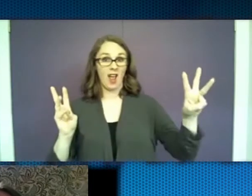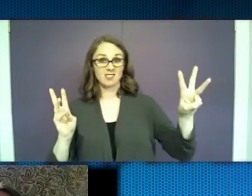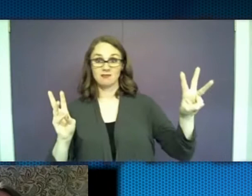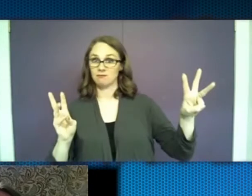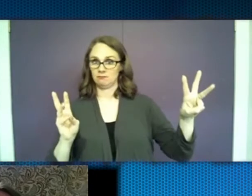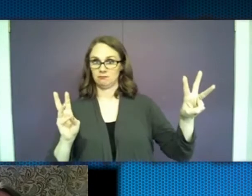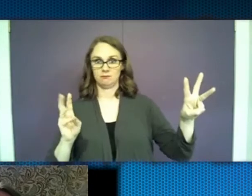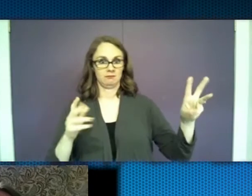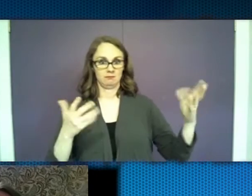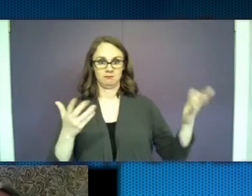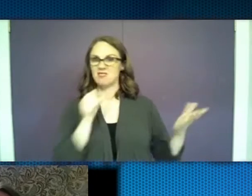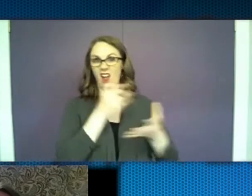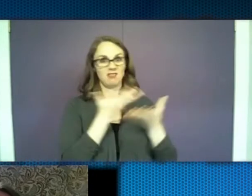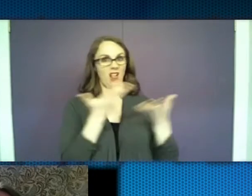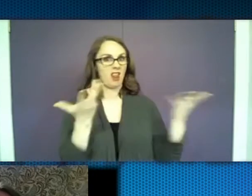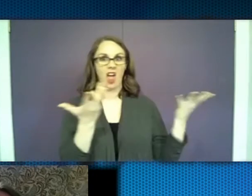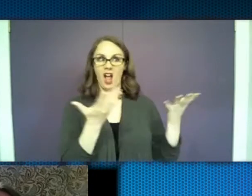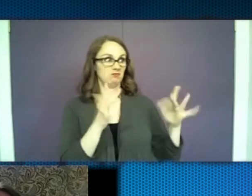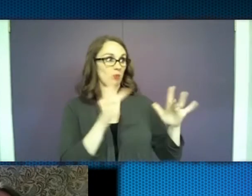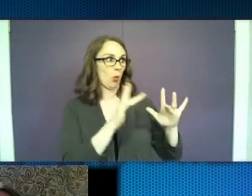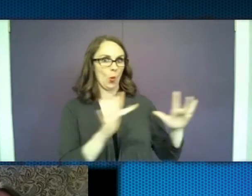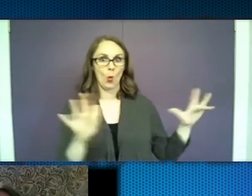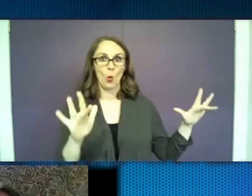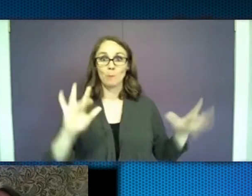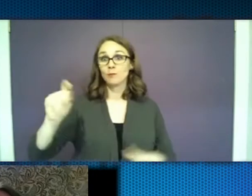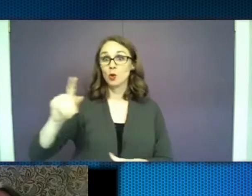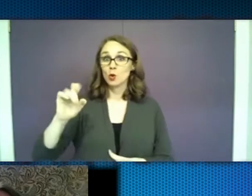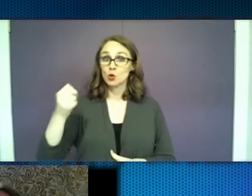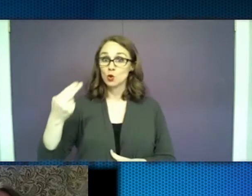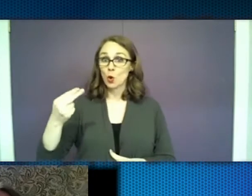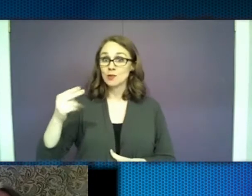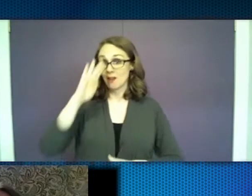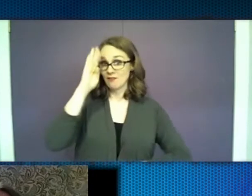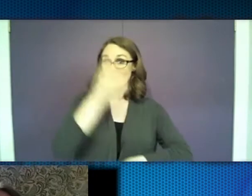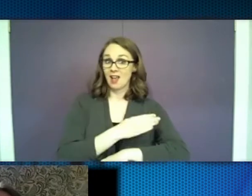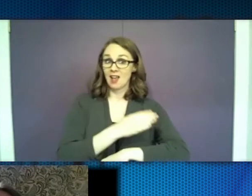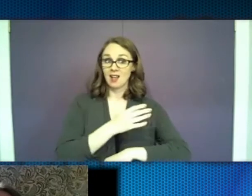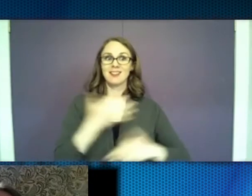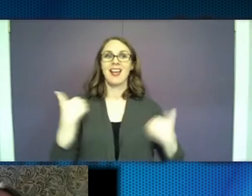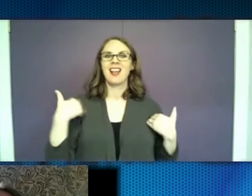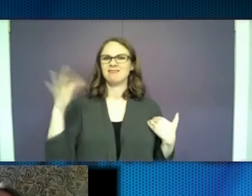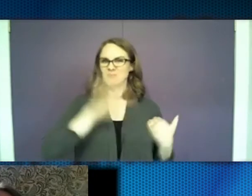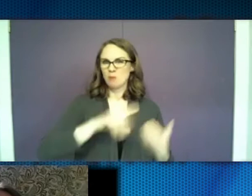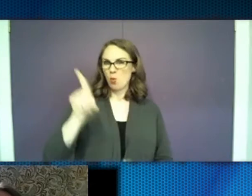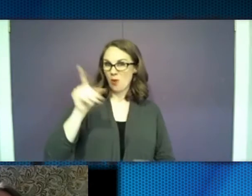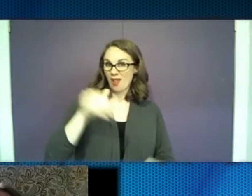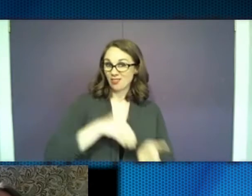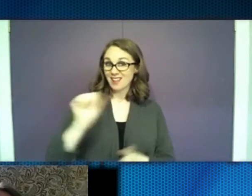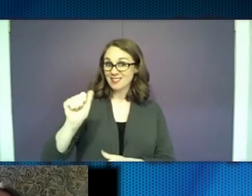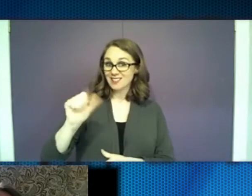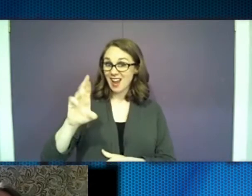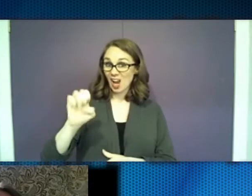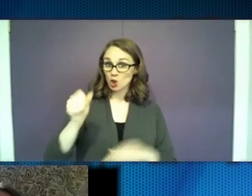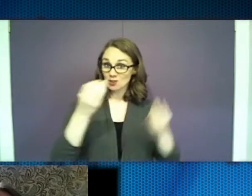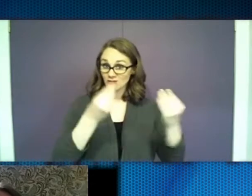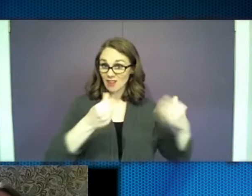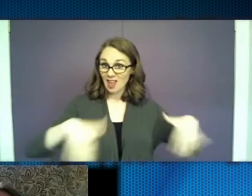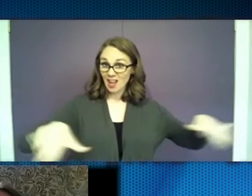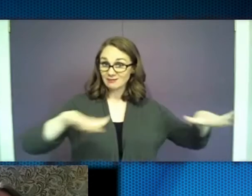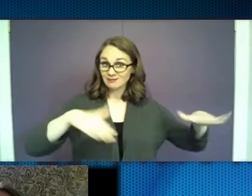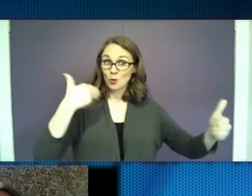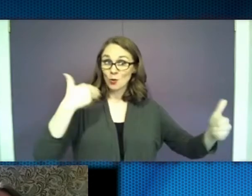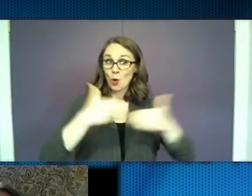much here. Joseph and his oldest son settled on almost 1,000 acres of land near the Carroll